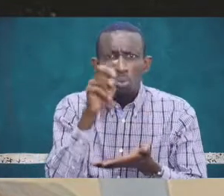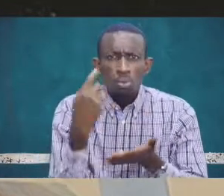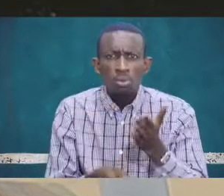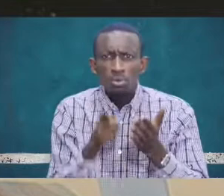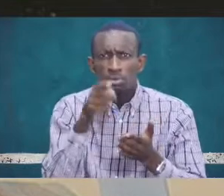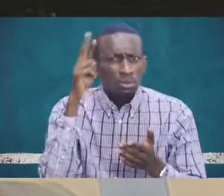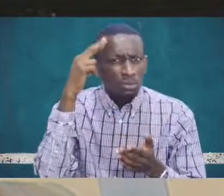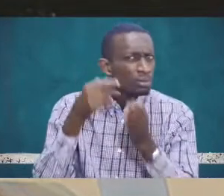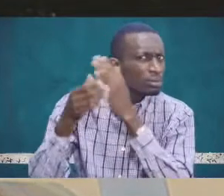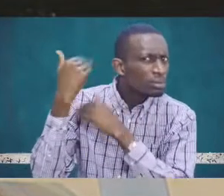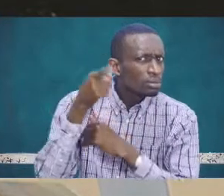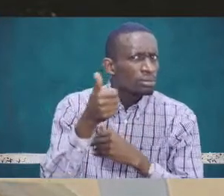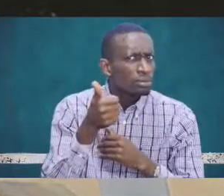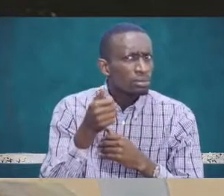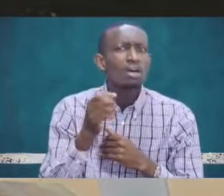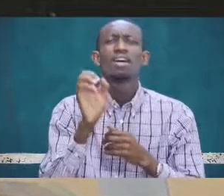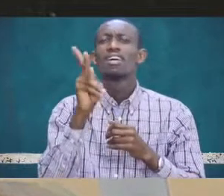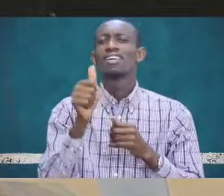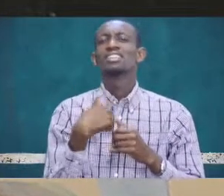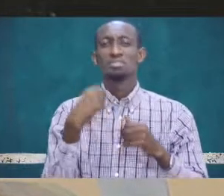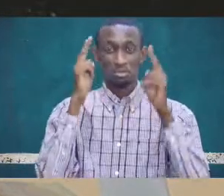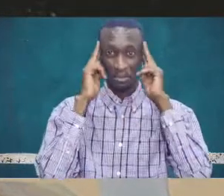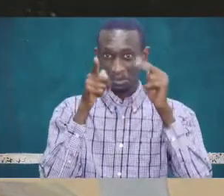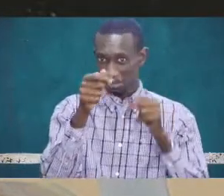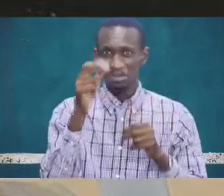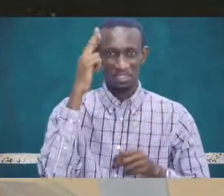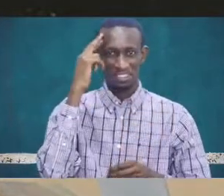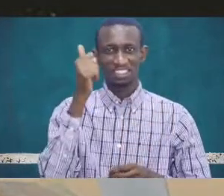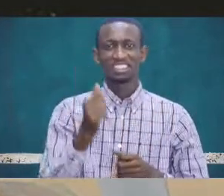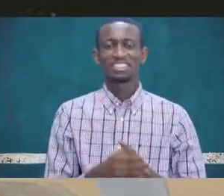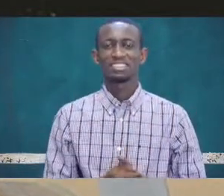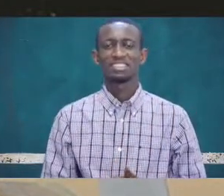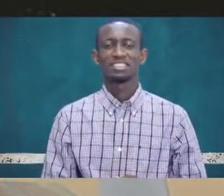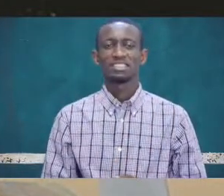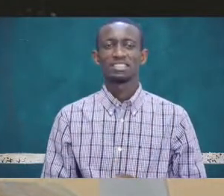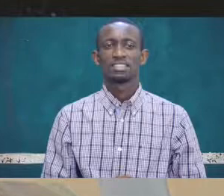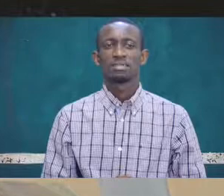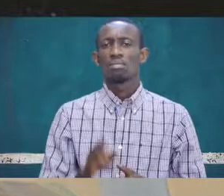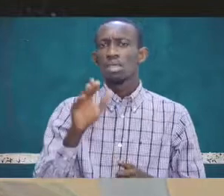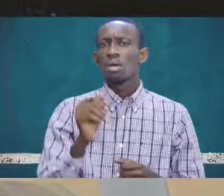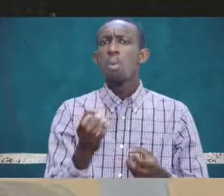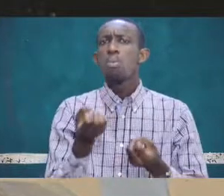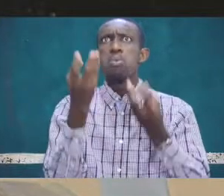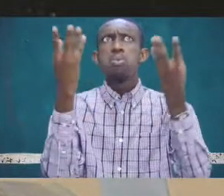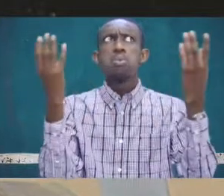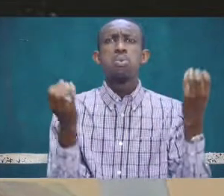Do you still remember? Yes, I hope so. So bubbles